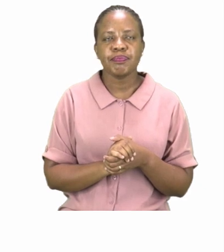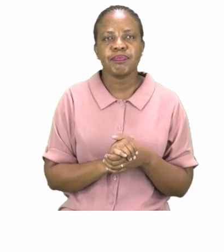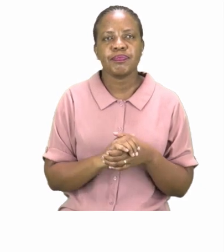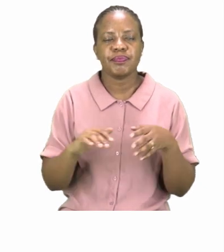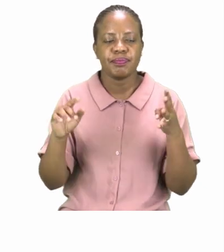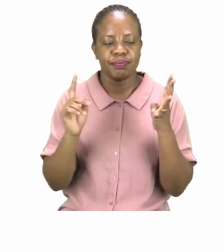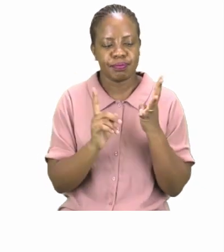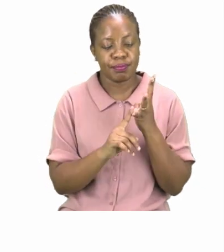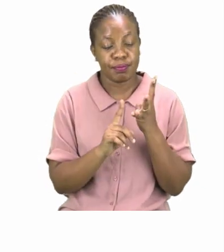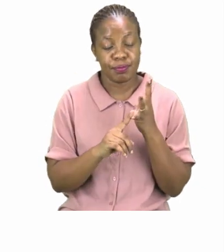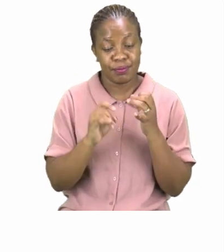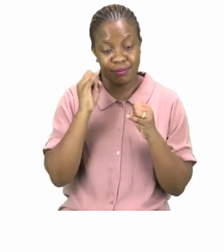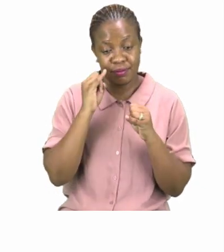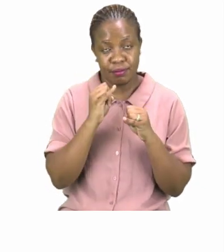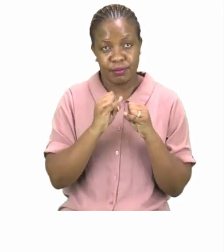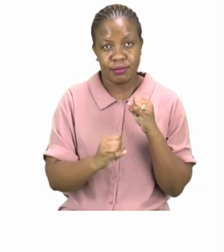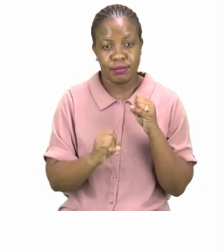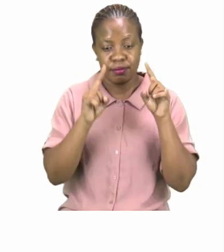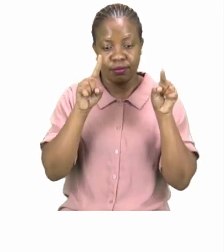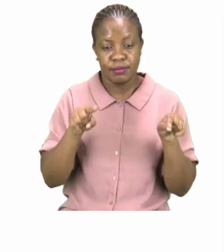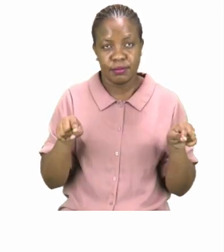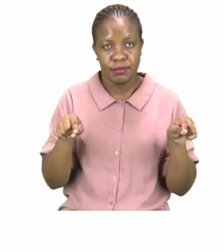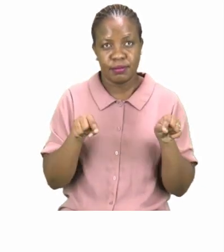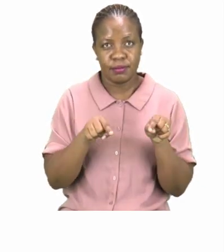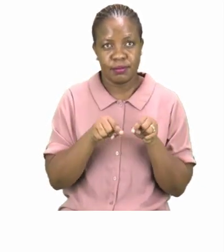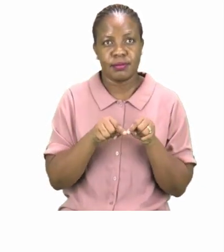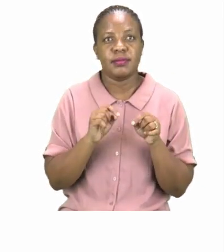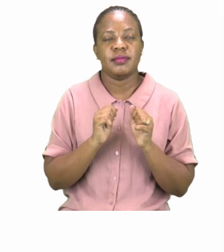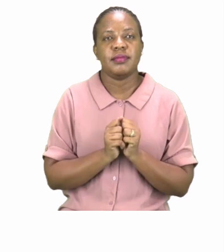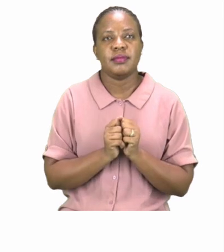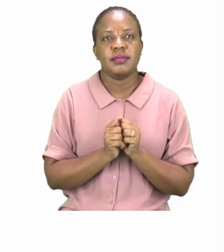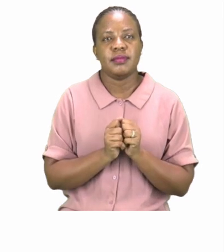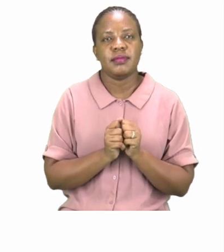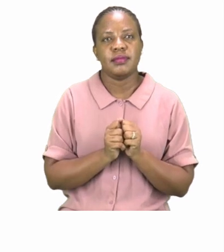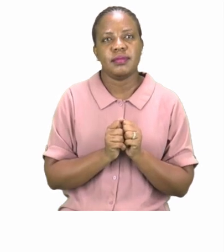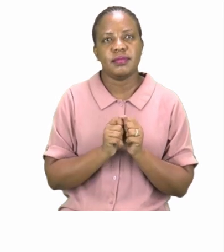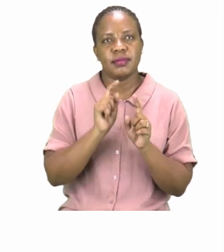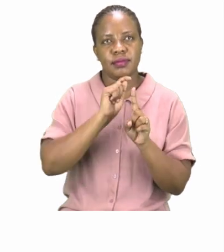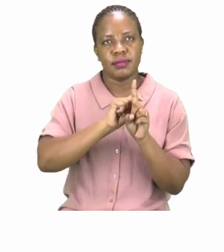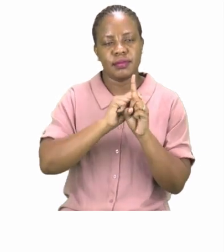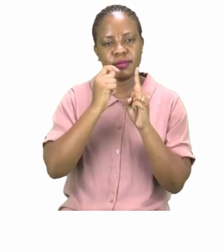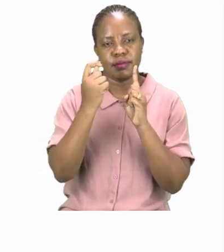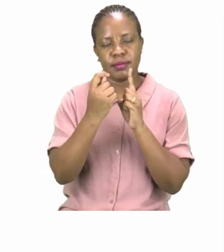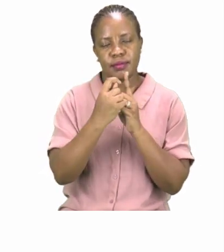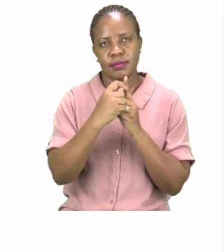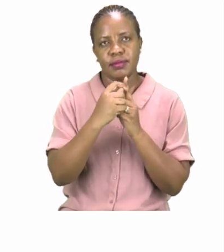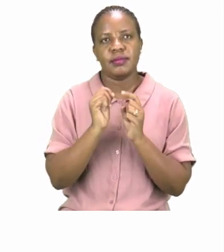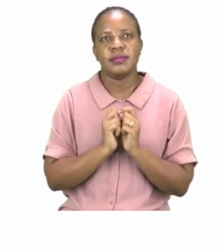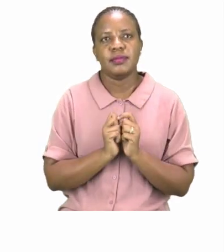And the last word in the box that the boy is pointing at is traditional.